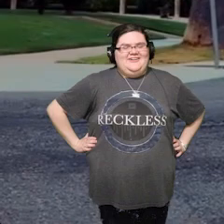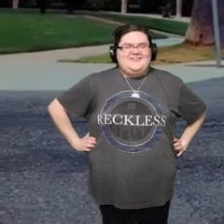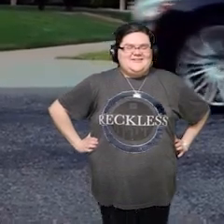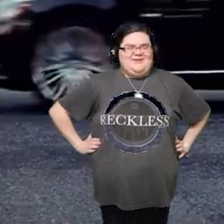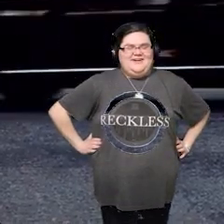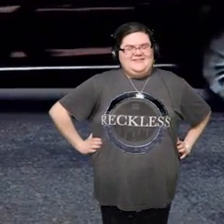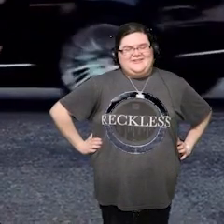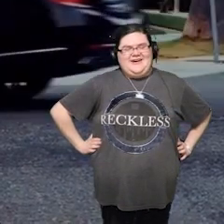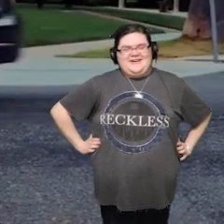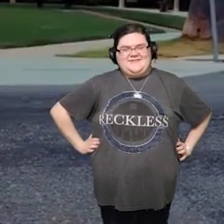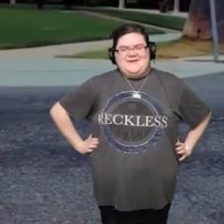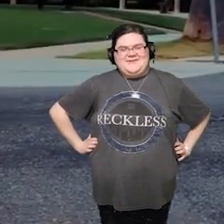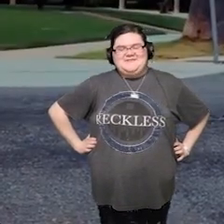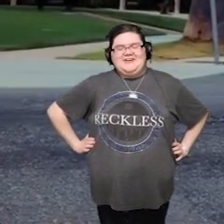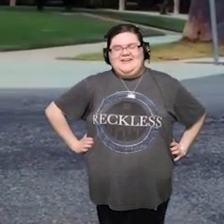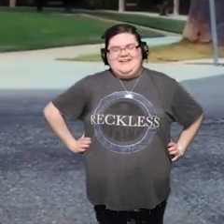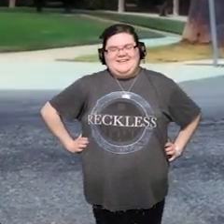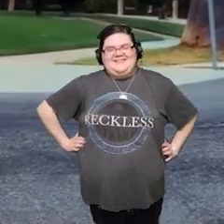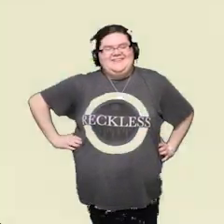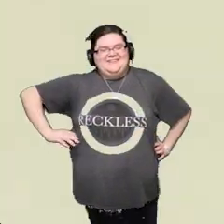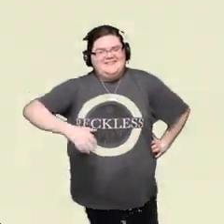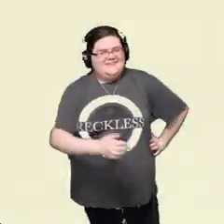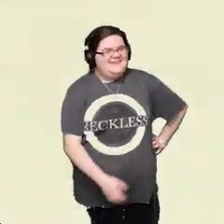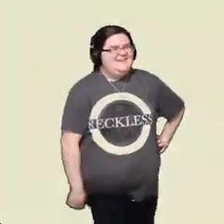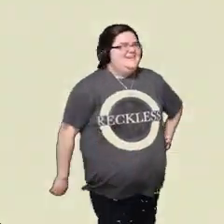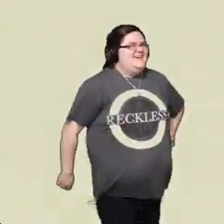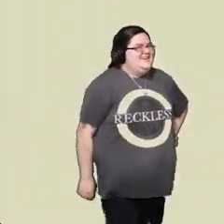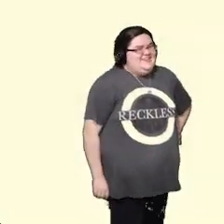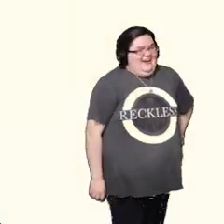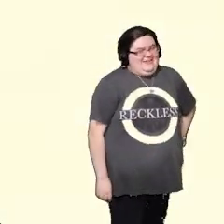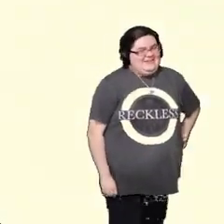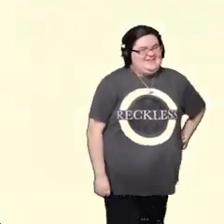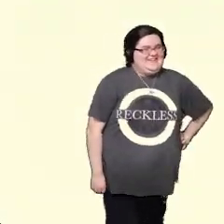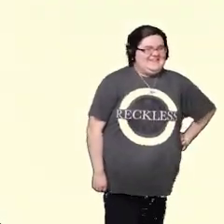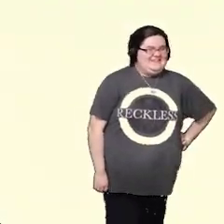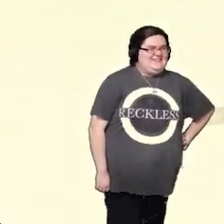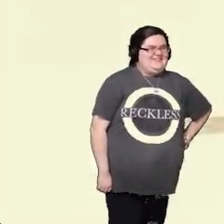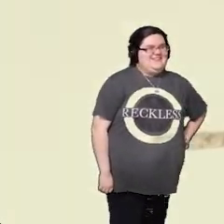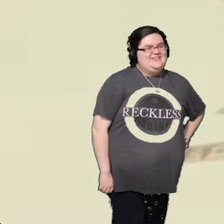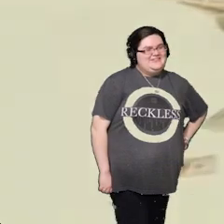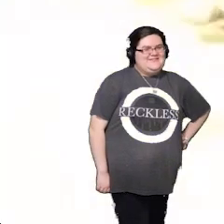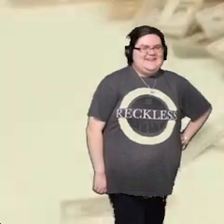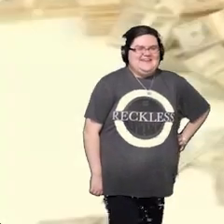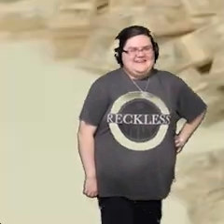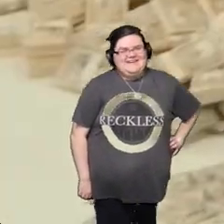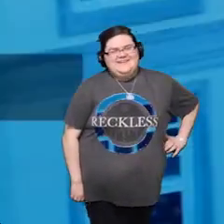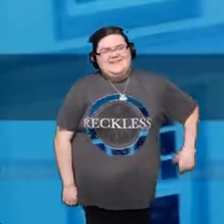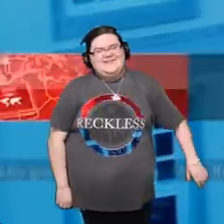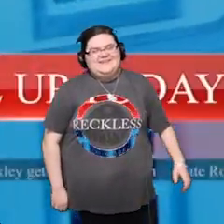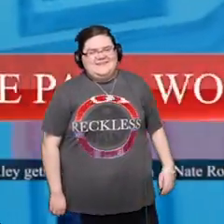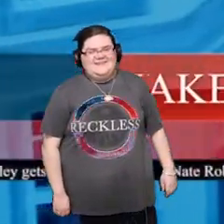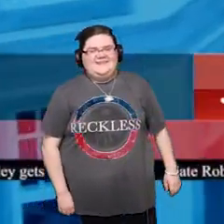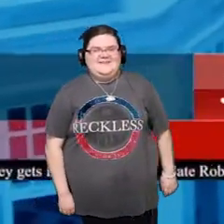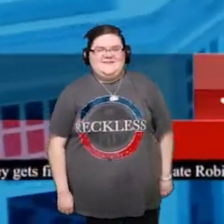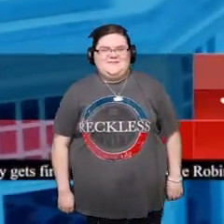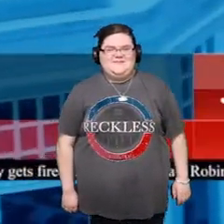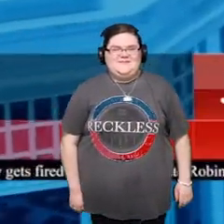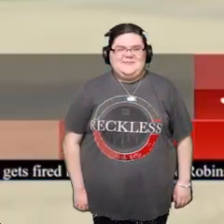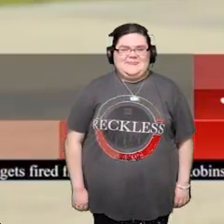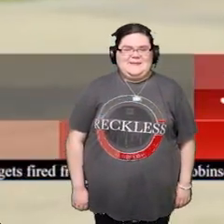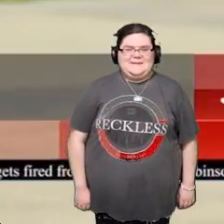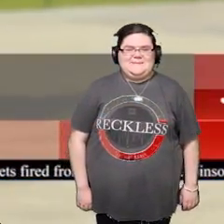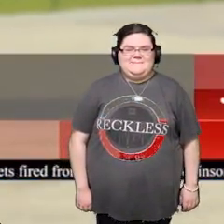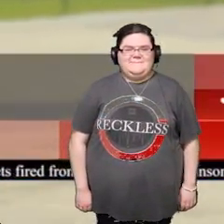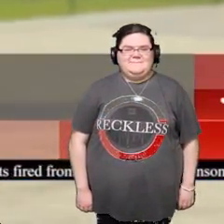I'm sorry. Logan's part in this cracks me up. I'm sorry. It does. It's freaking funny.